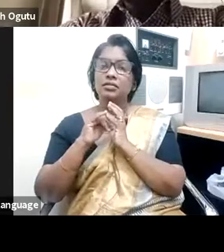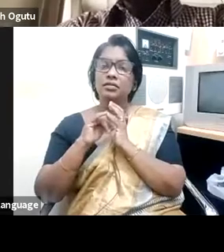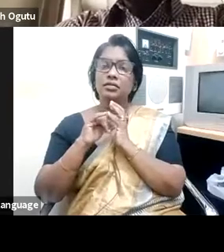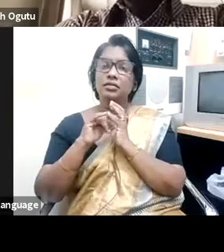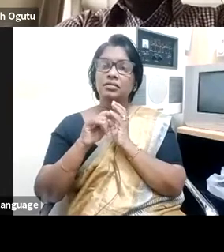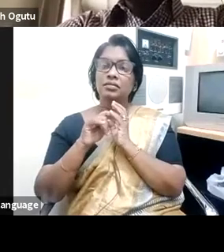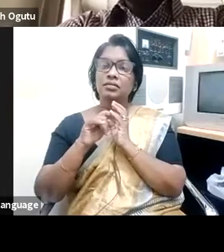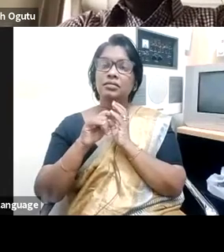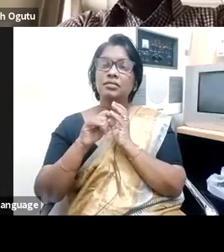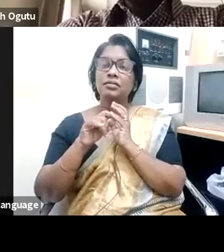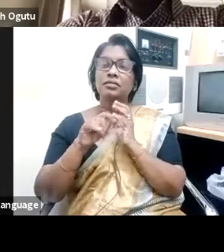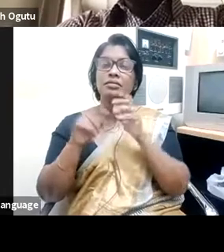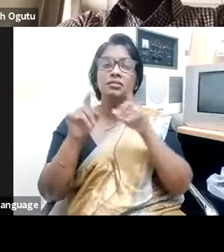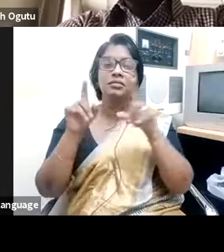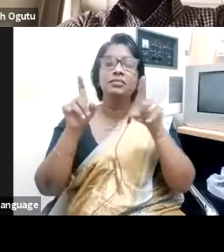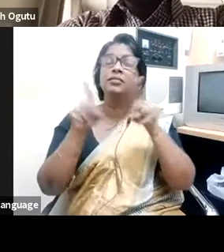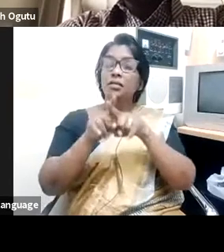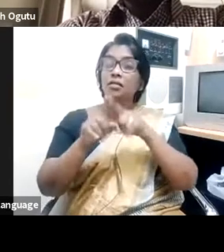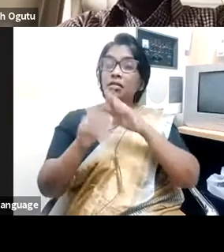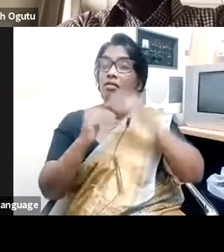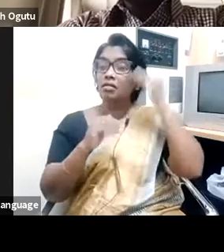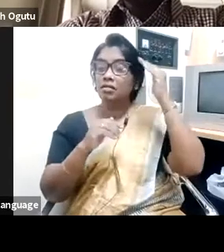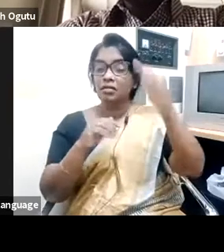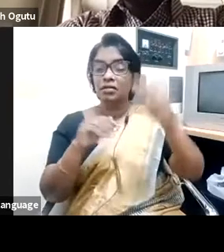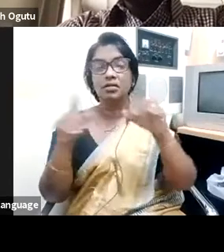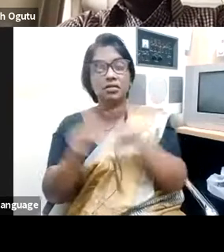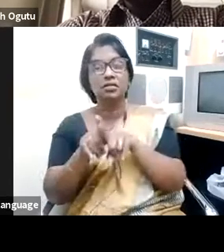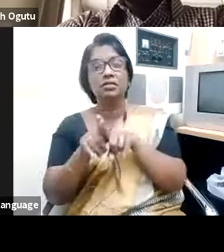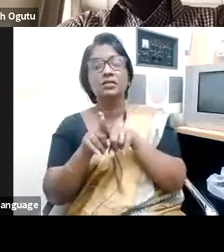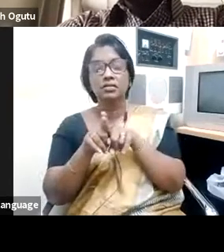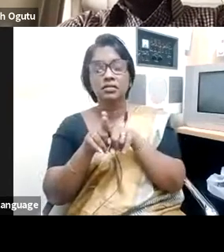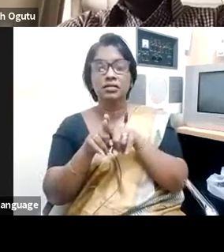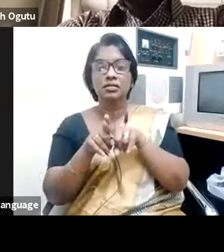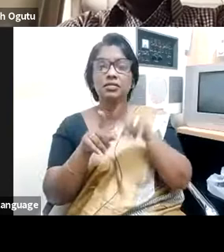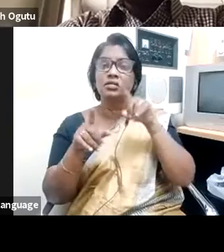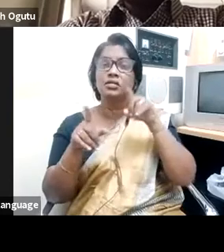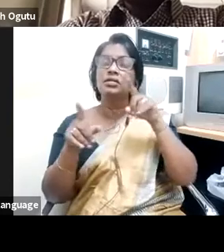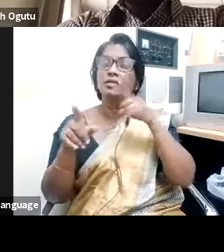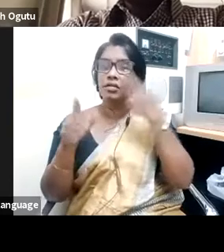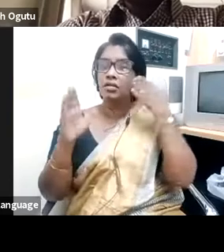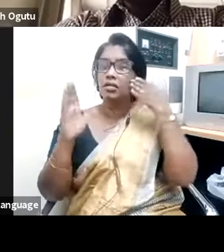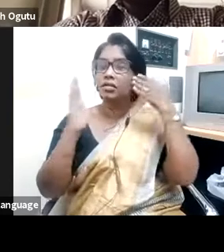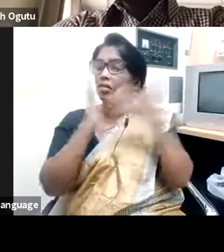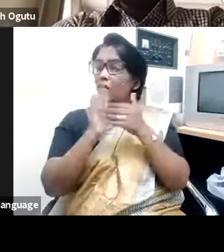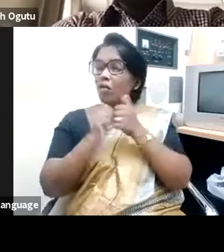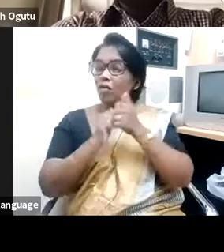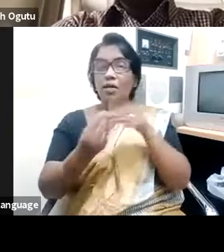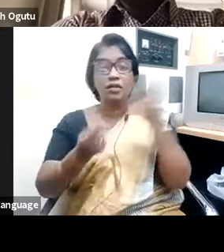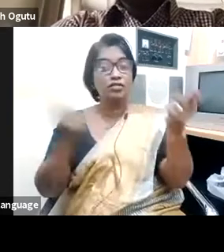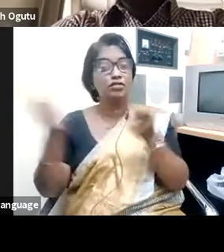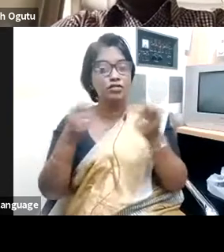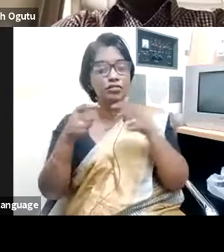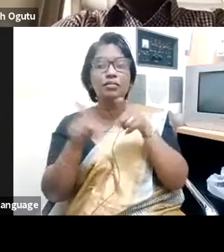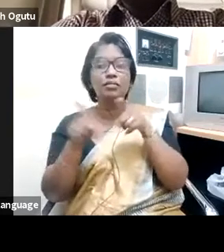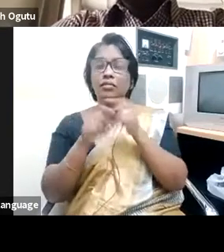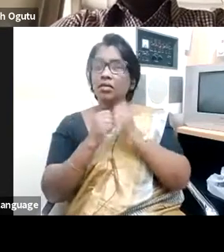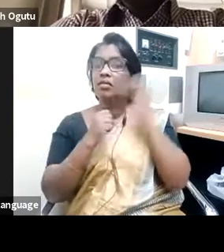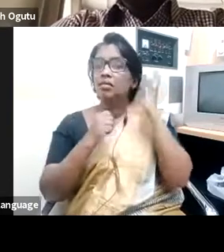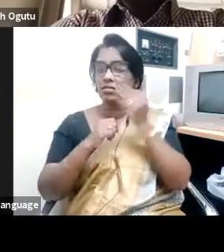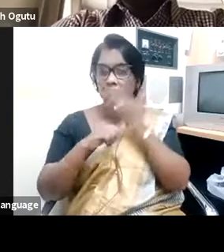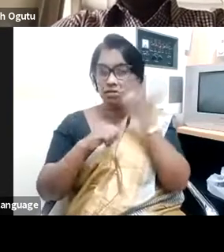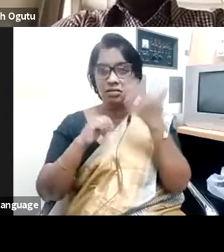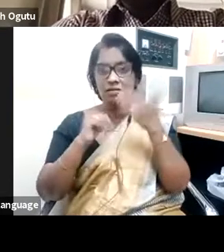healthy planet, but also opens up a 12 trillion market opportunity. Exponential goals require